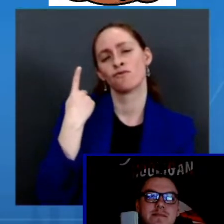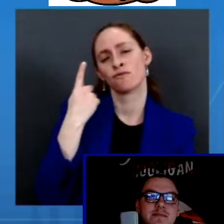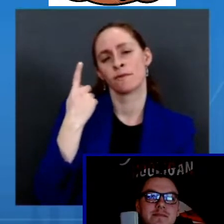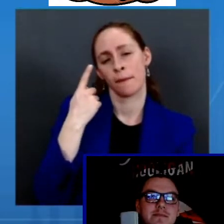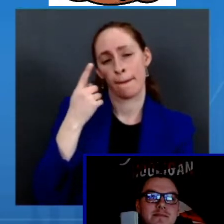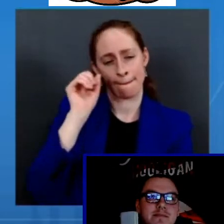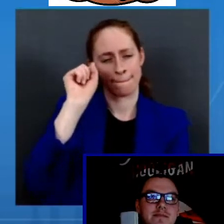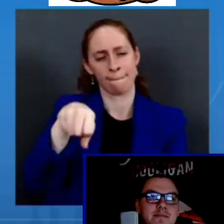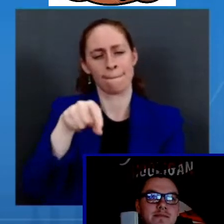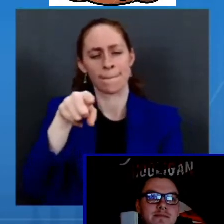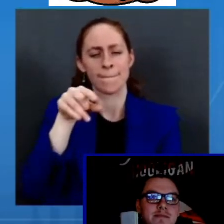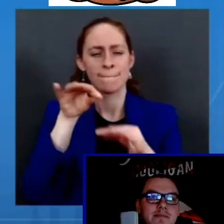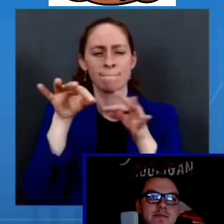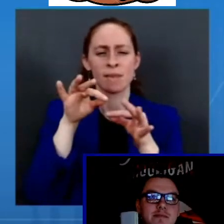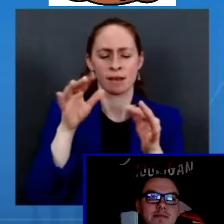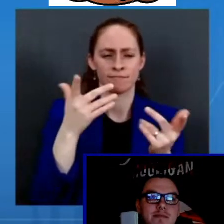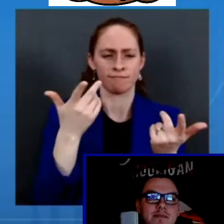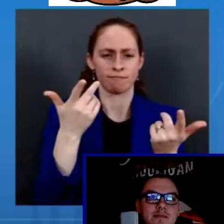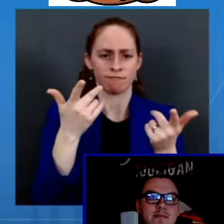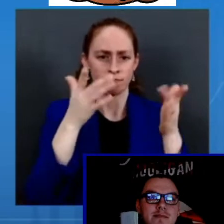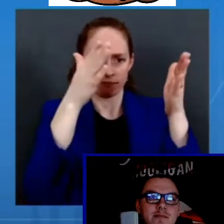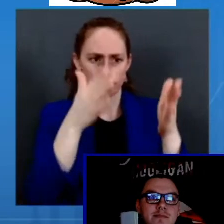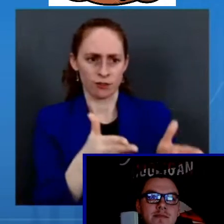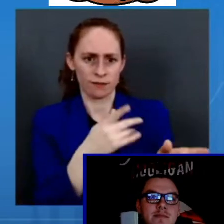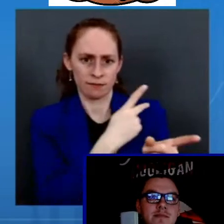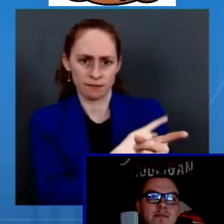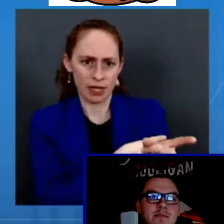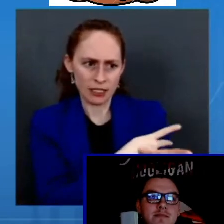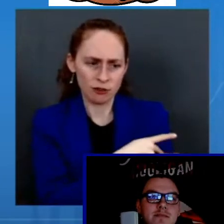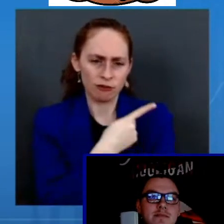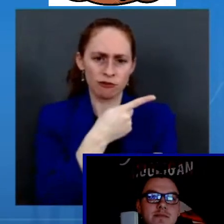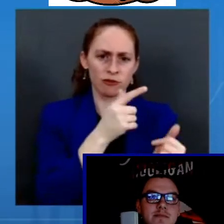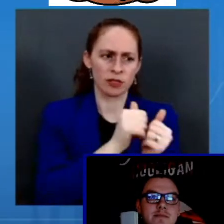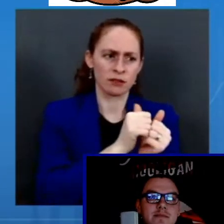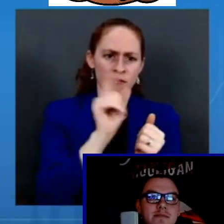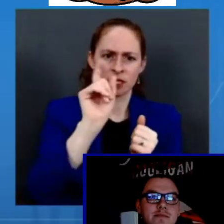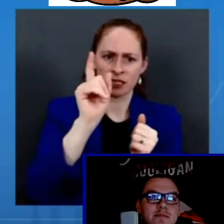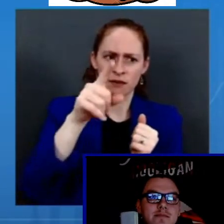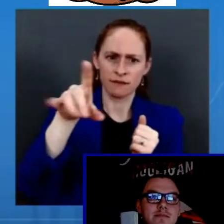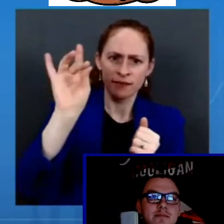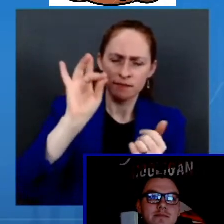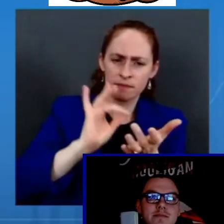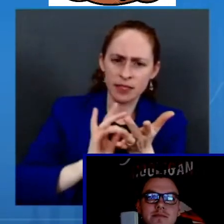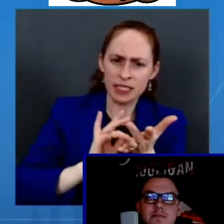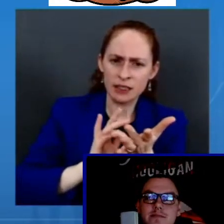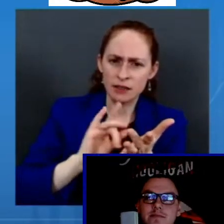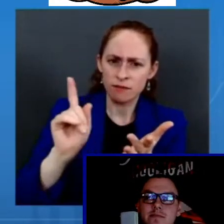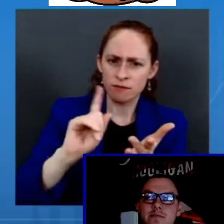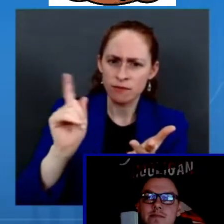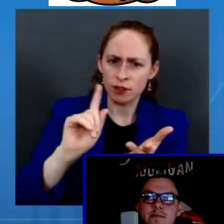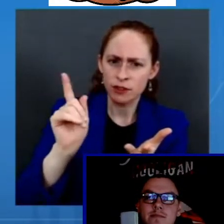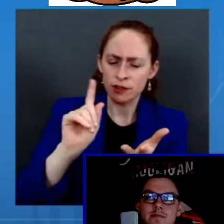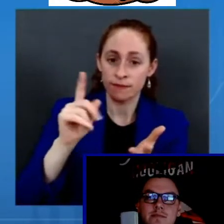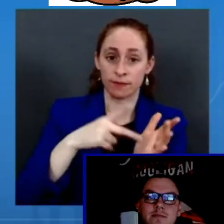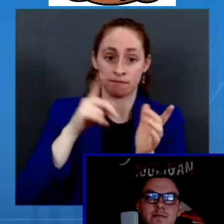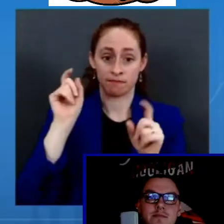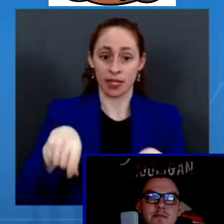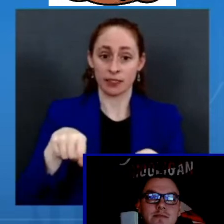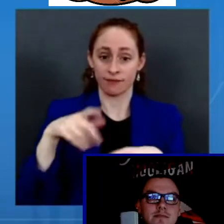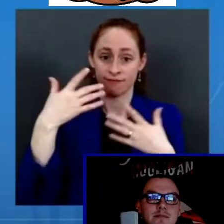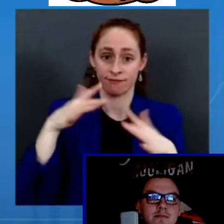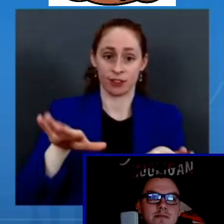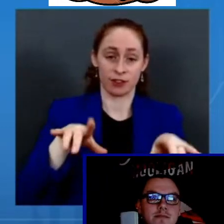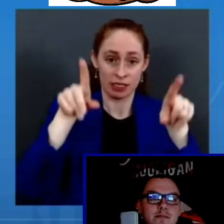drug. The fact that they have to get a test result quickly and take the drug within 5 days of symptoms. A lot of folks don't have primary